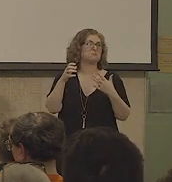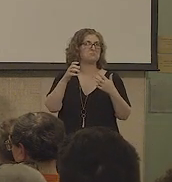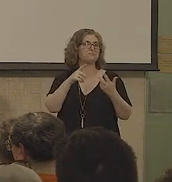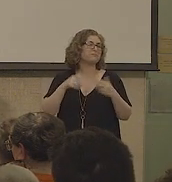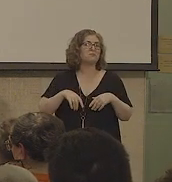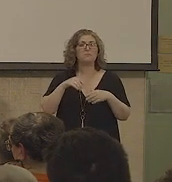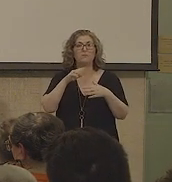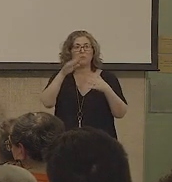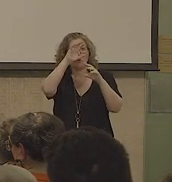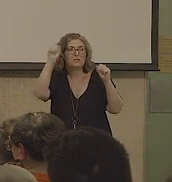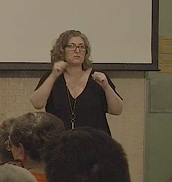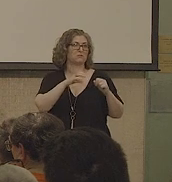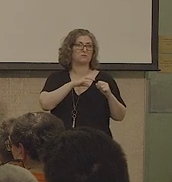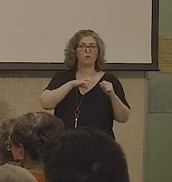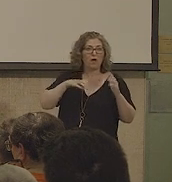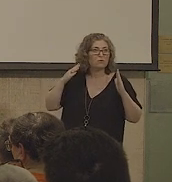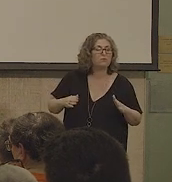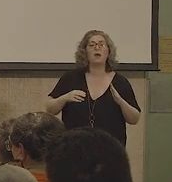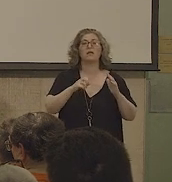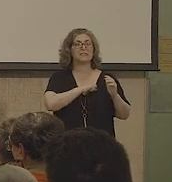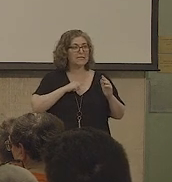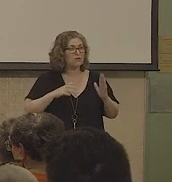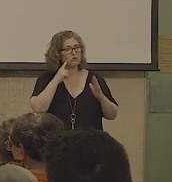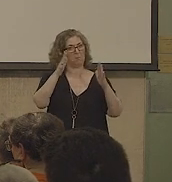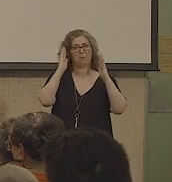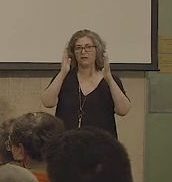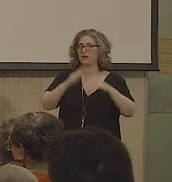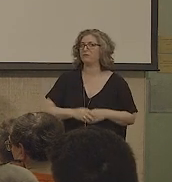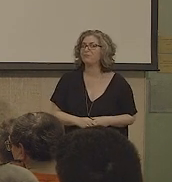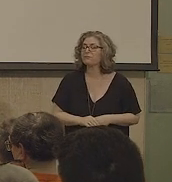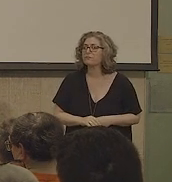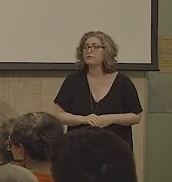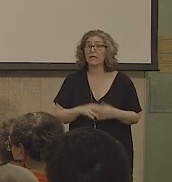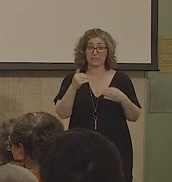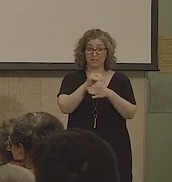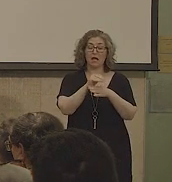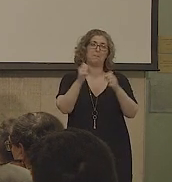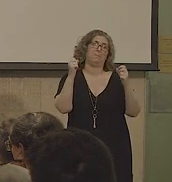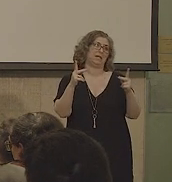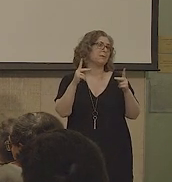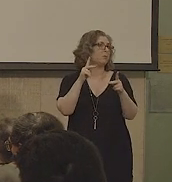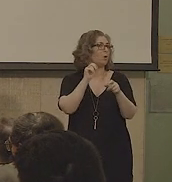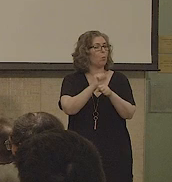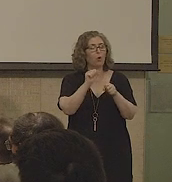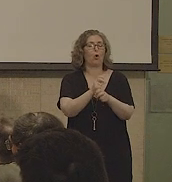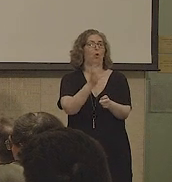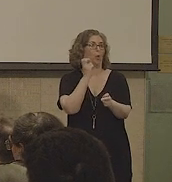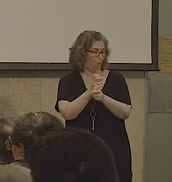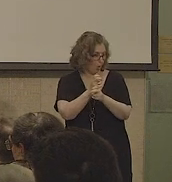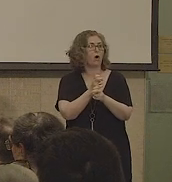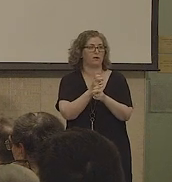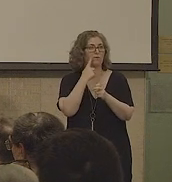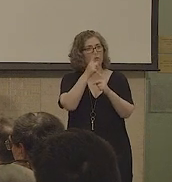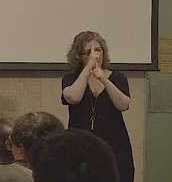pay attention. In our audience this evening, there are some people who have been working very hard towards this goal, and I would like to take a